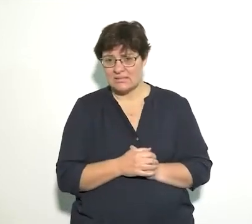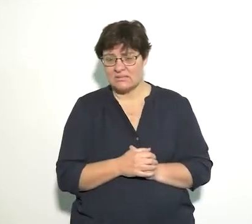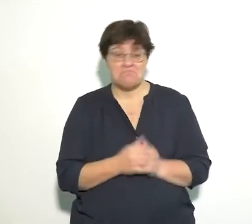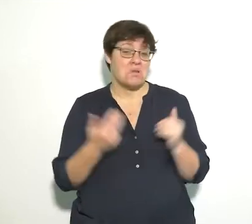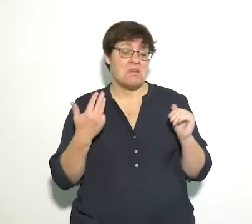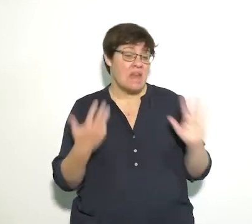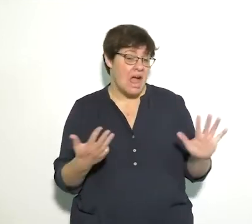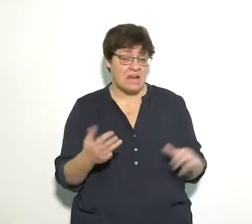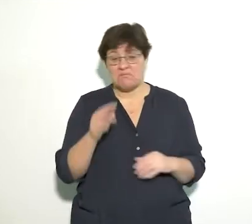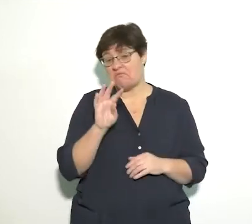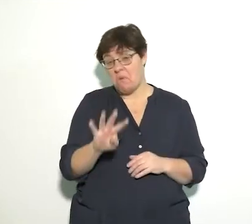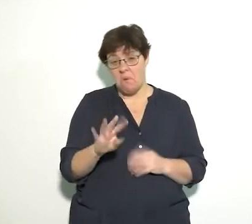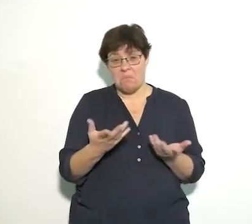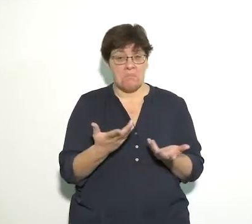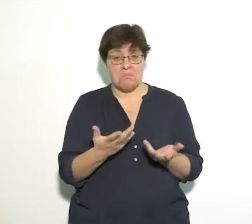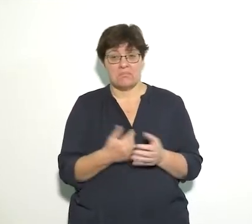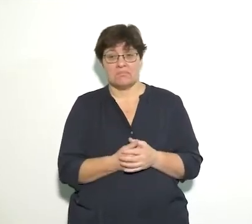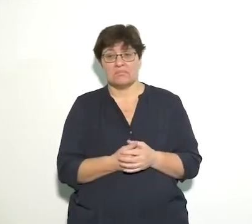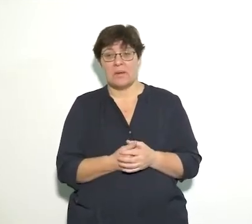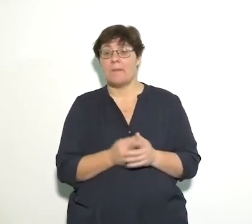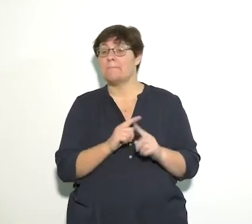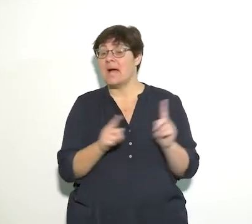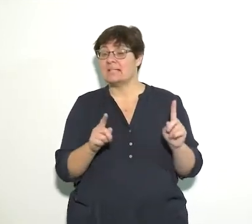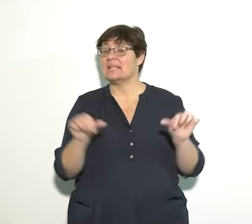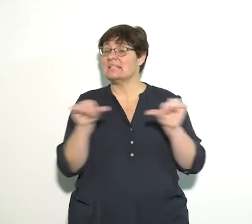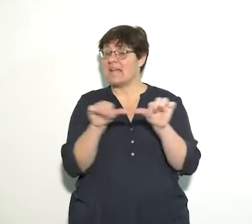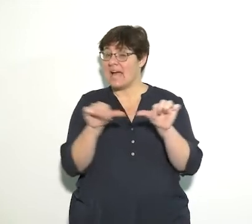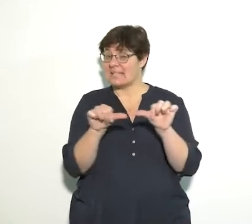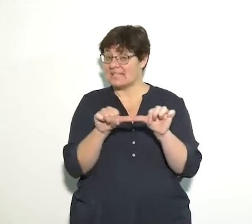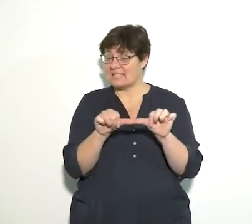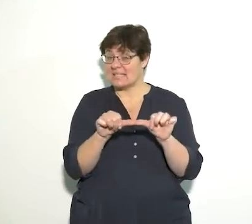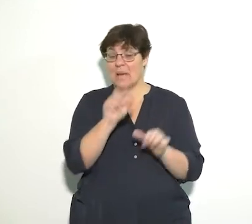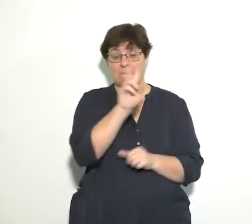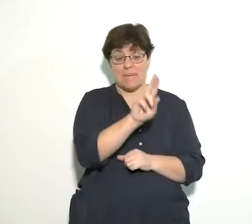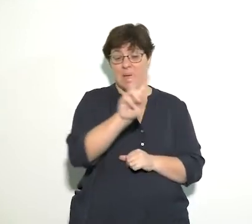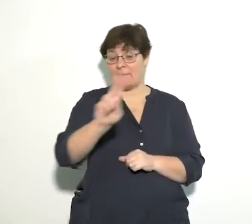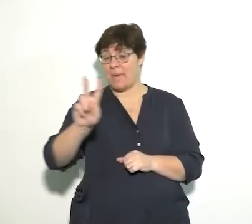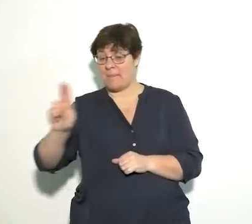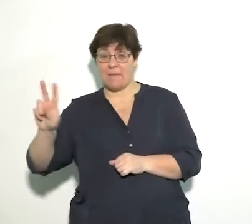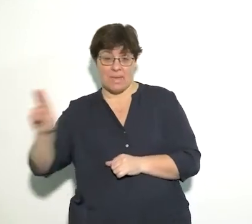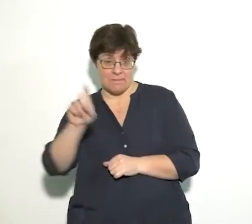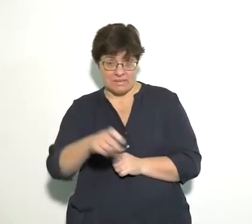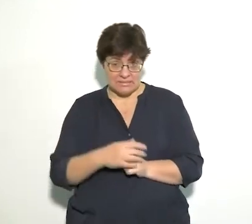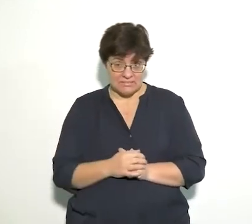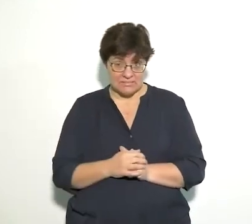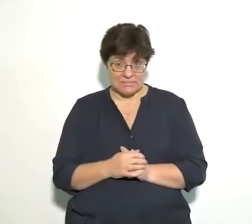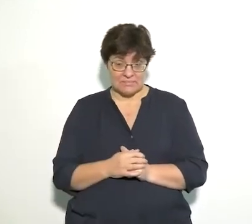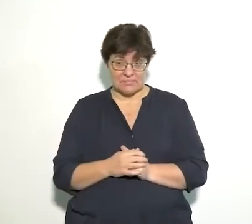make 9, 4, but they have to be in pairs, and I'm going to show you why I say